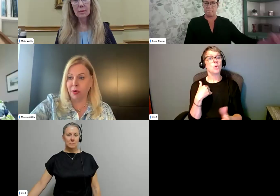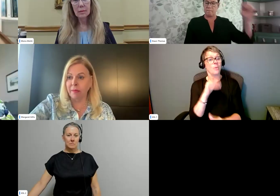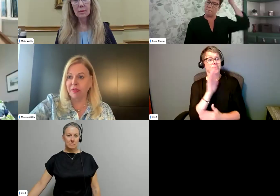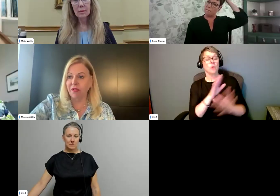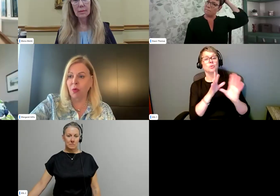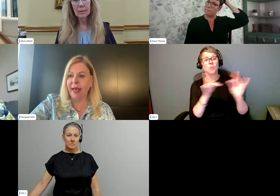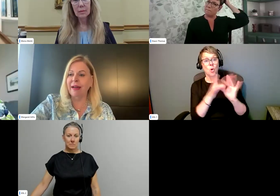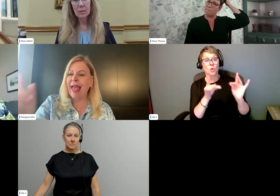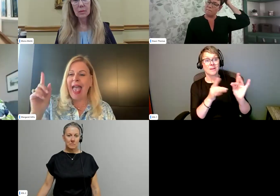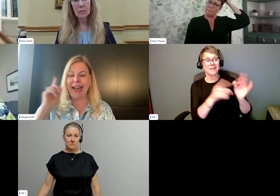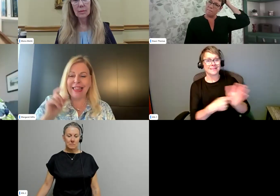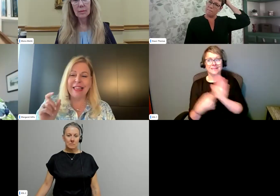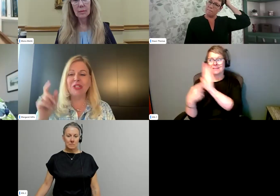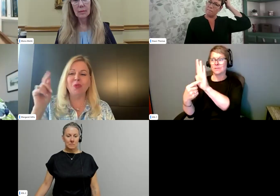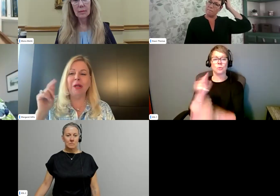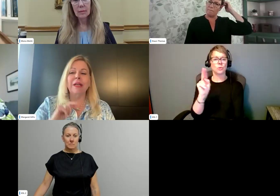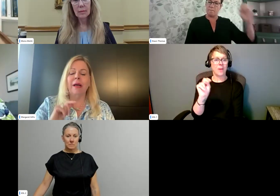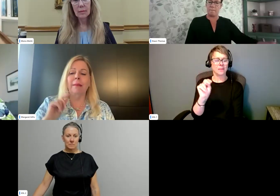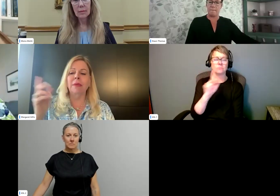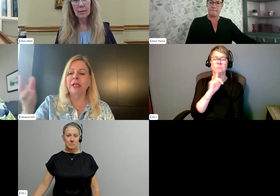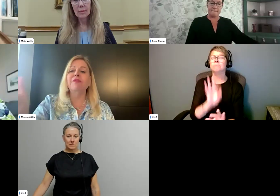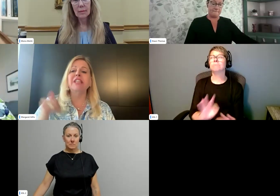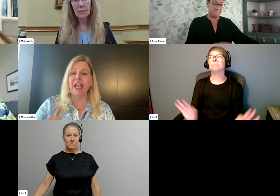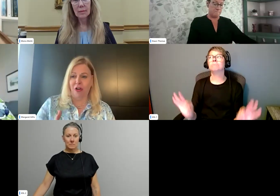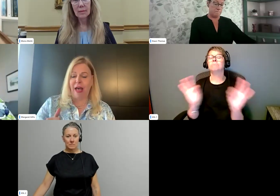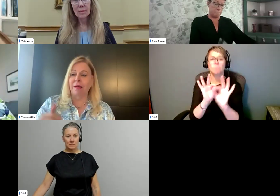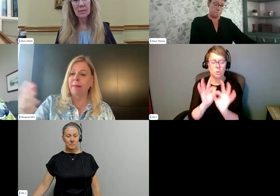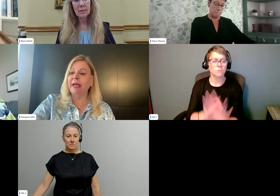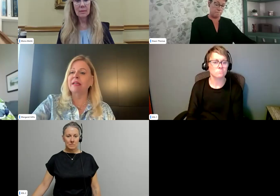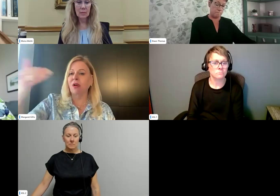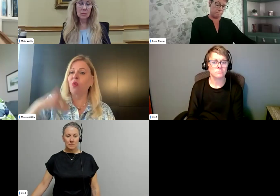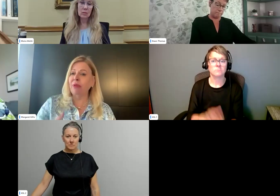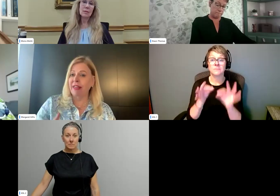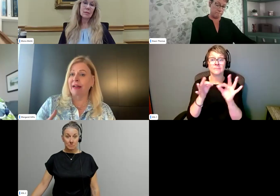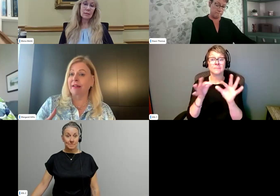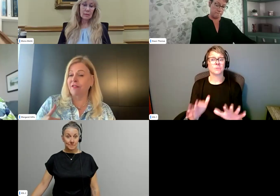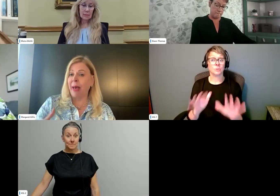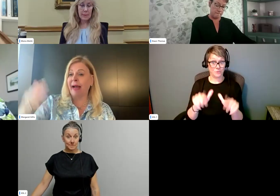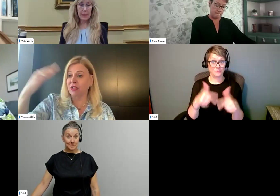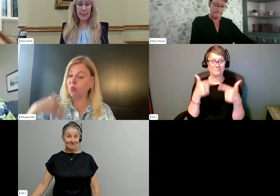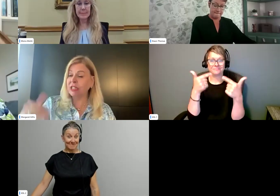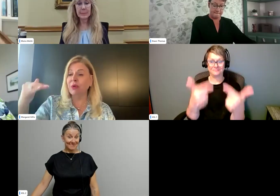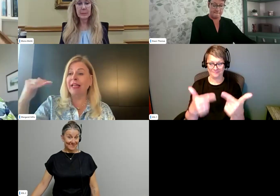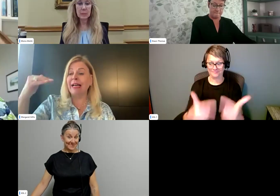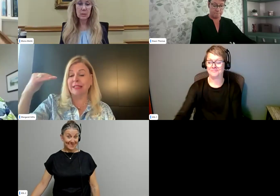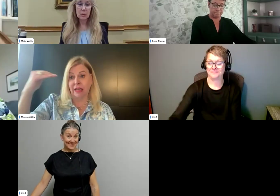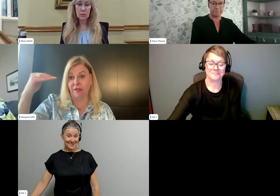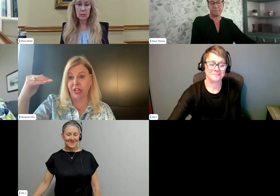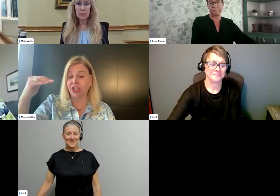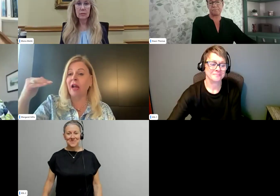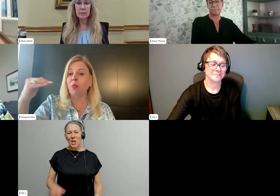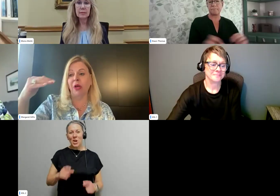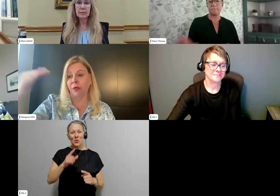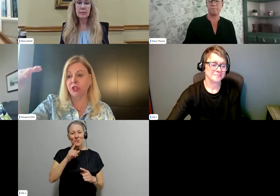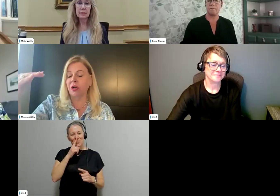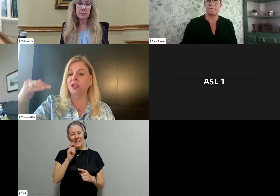able to bring them to the UN, and I think there's a real give and take on that, because what we then give back is once we get a